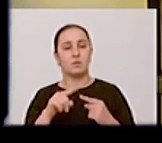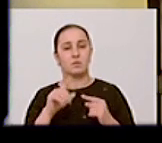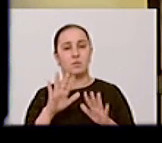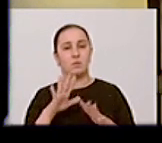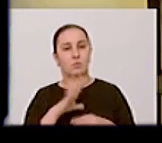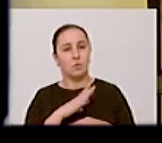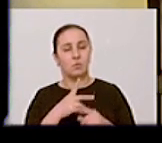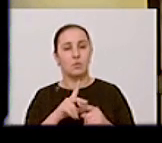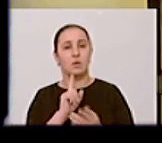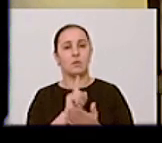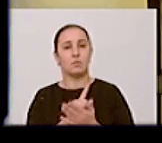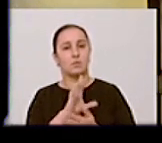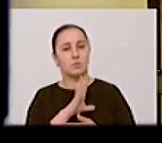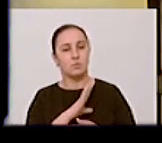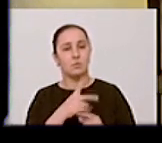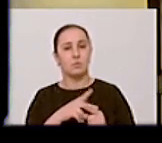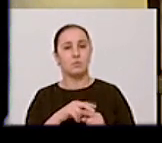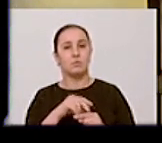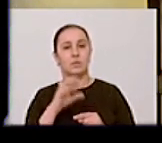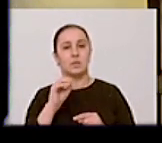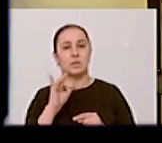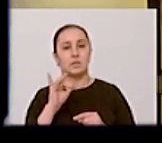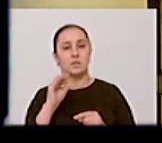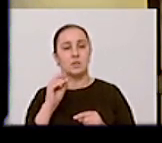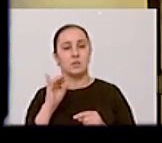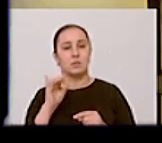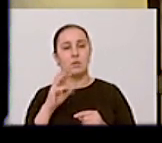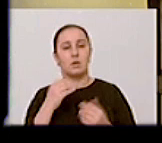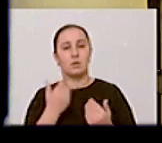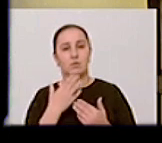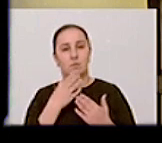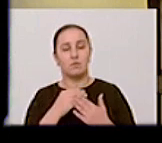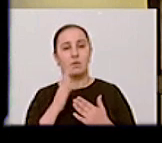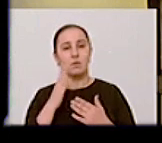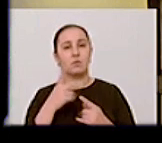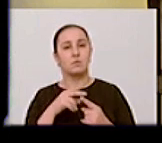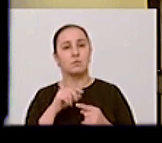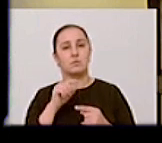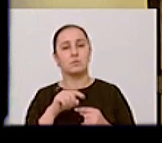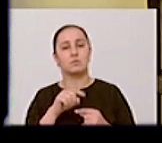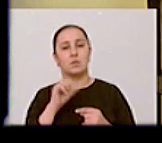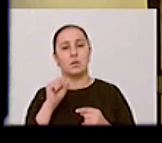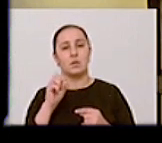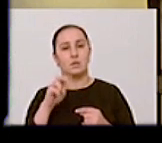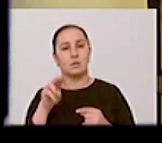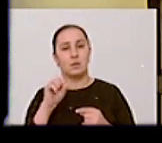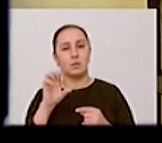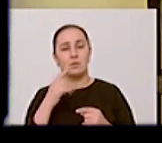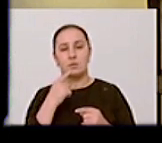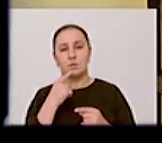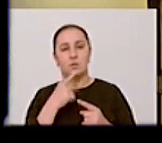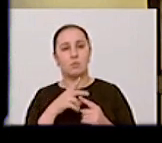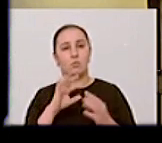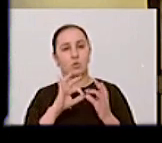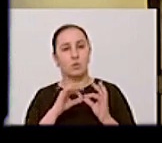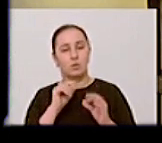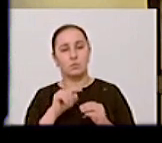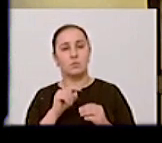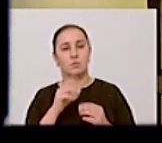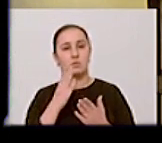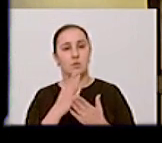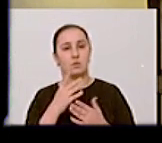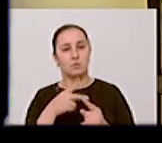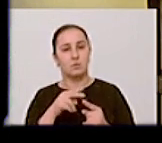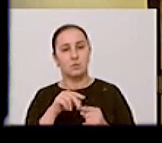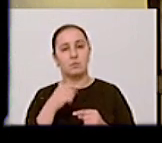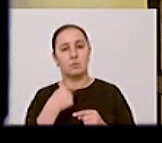bo'lganmi? Albatta bo'lgan. Ijtimoiy hayotning taraqqiy etishi davomida adabiy tilning mukammallashuvi